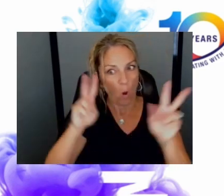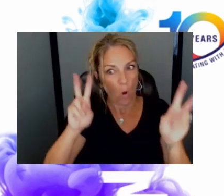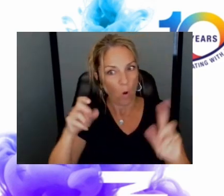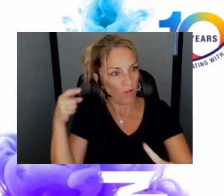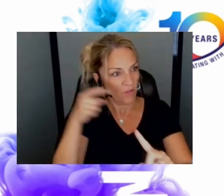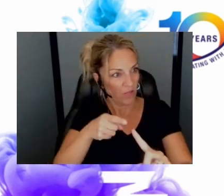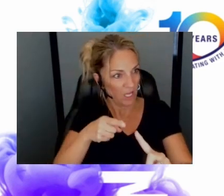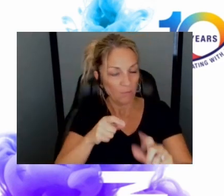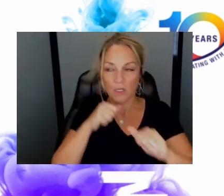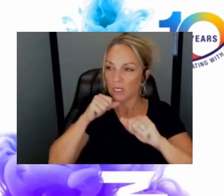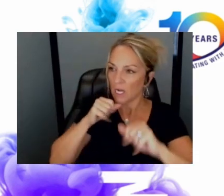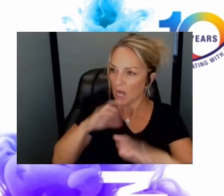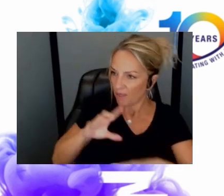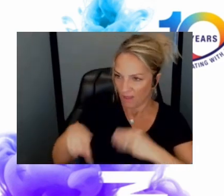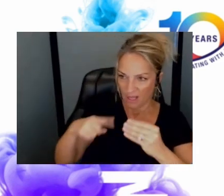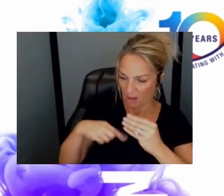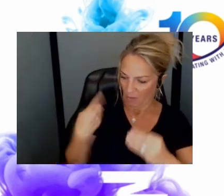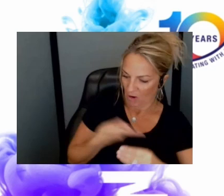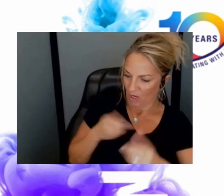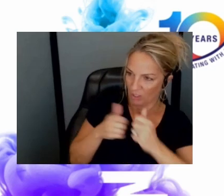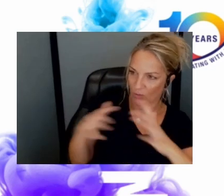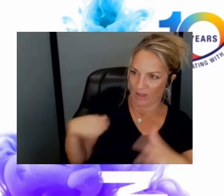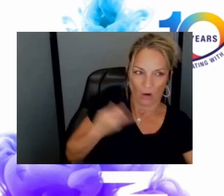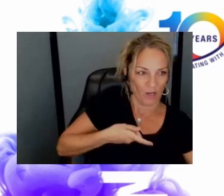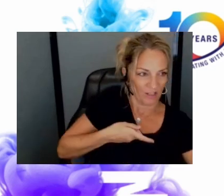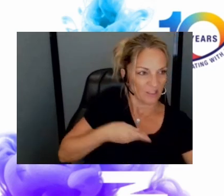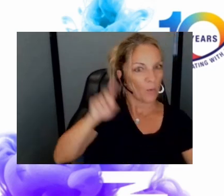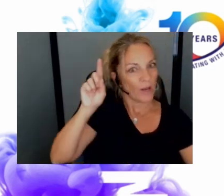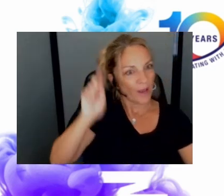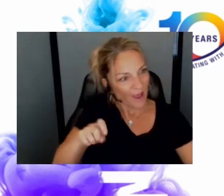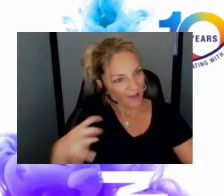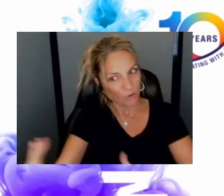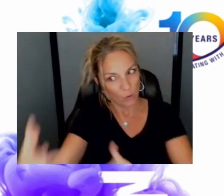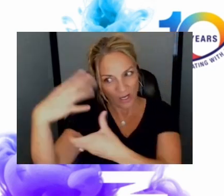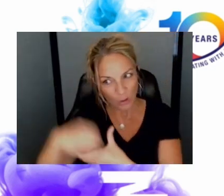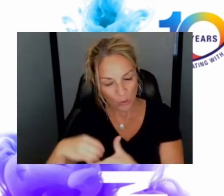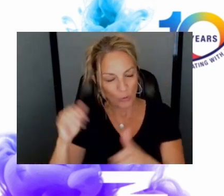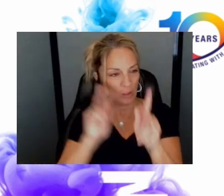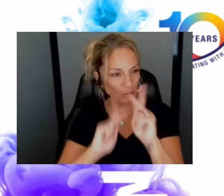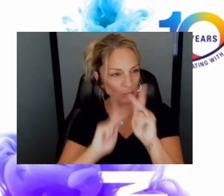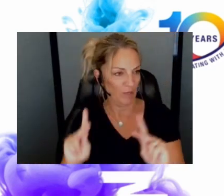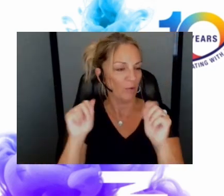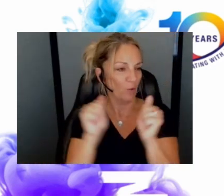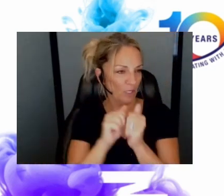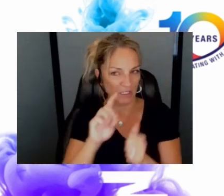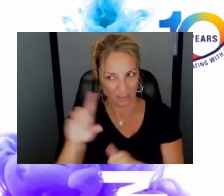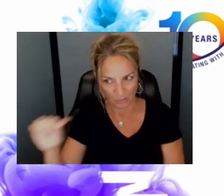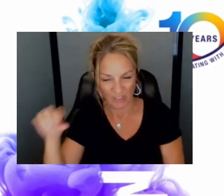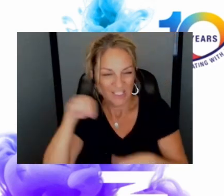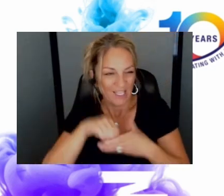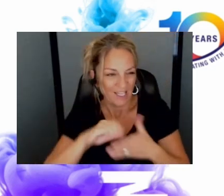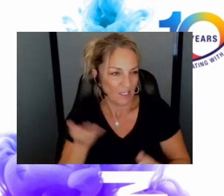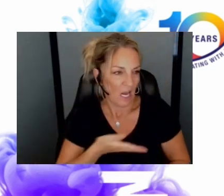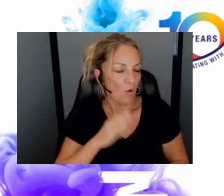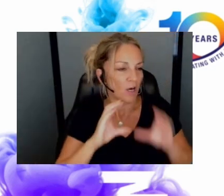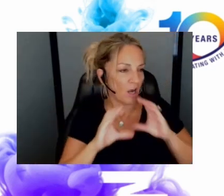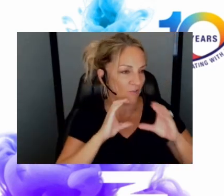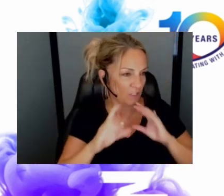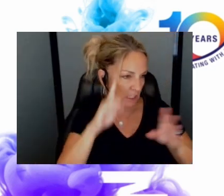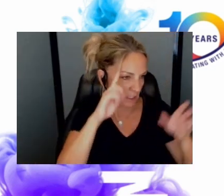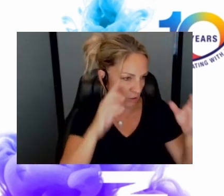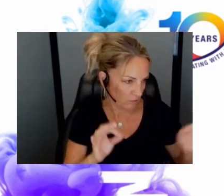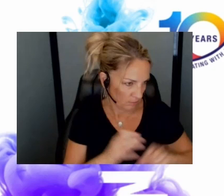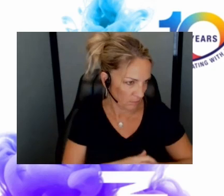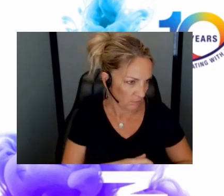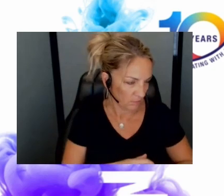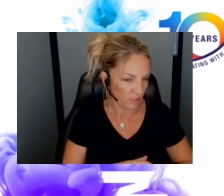us without us. So, we have to include people with disabilities in the conversation. And one of the most influential and